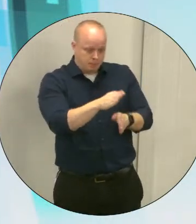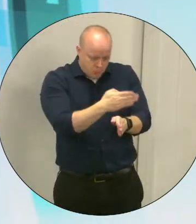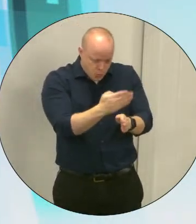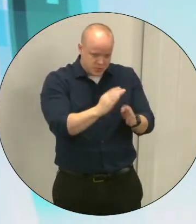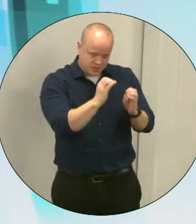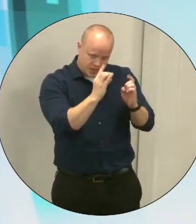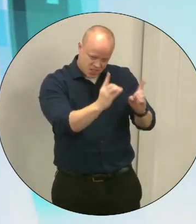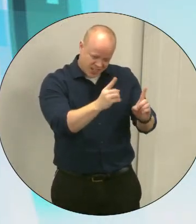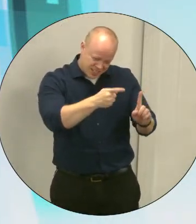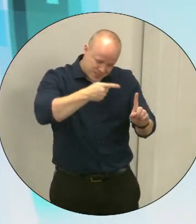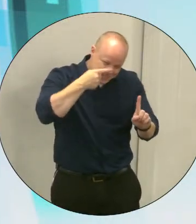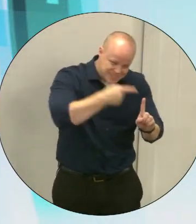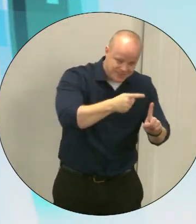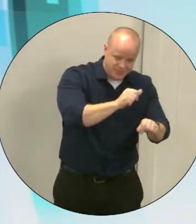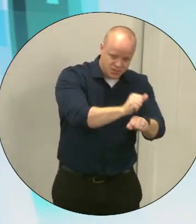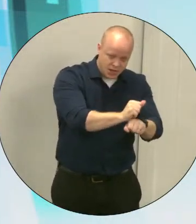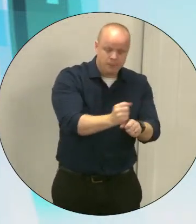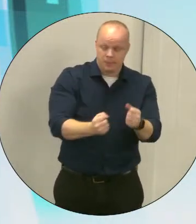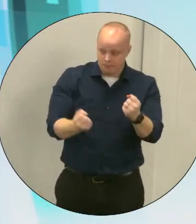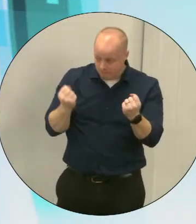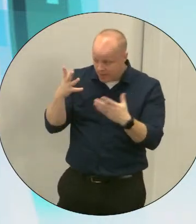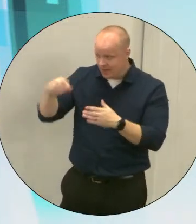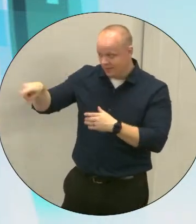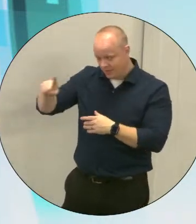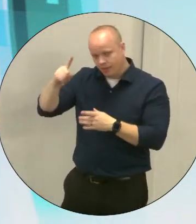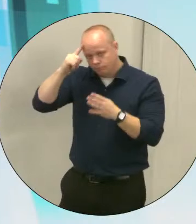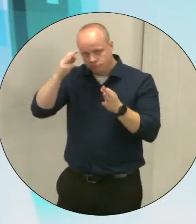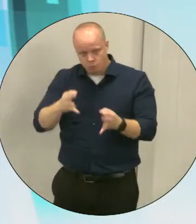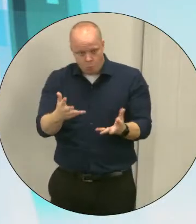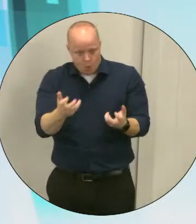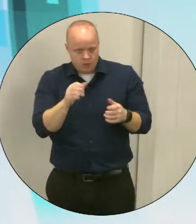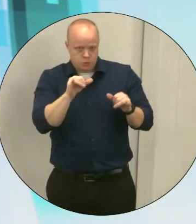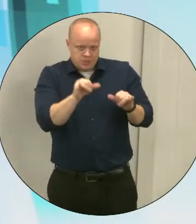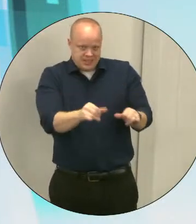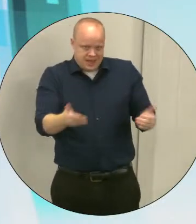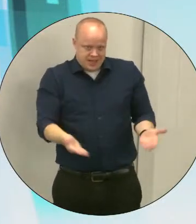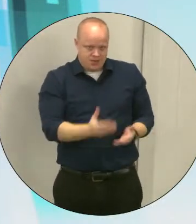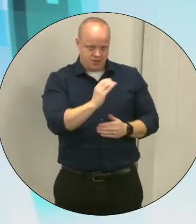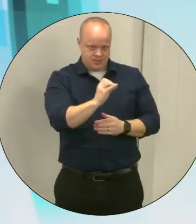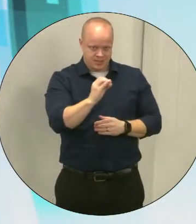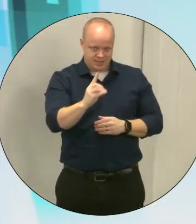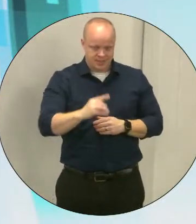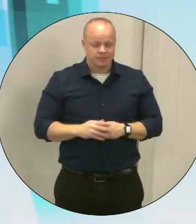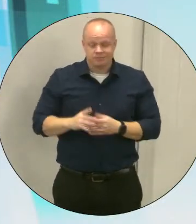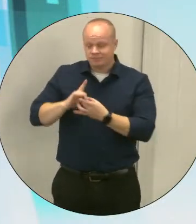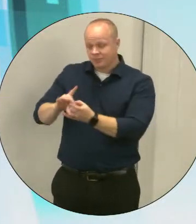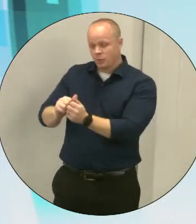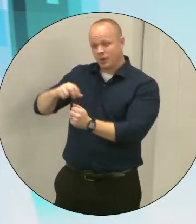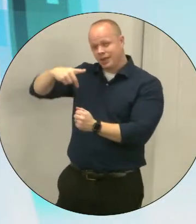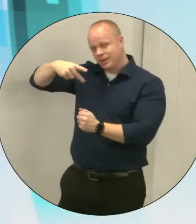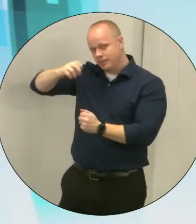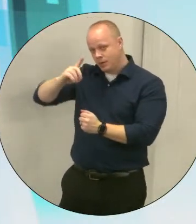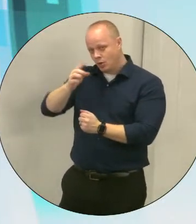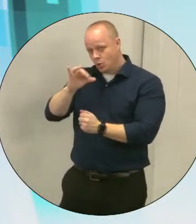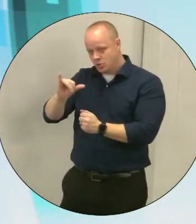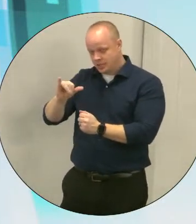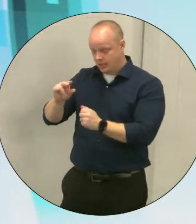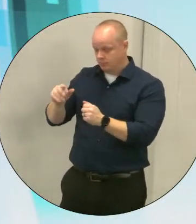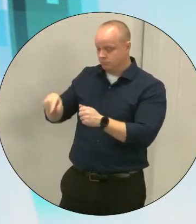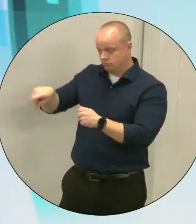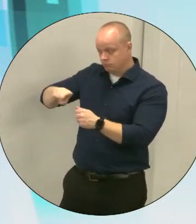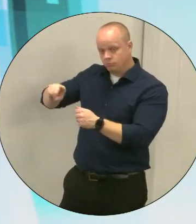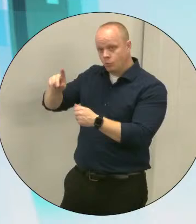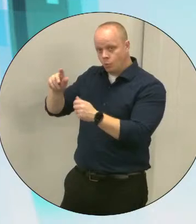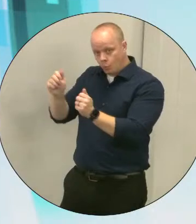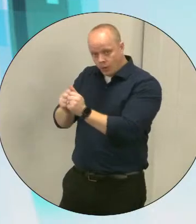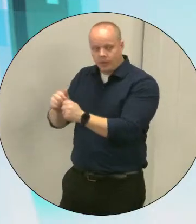jobs, many of whom choose to stay in CCSD. Pedagogically speaking, those with a music education degree or